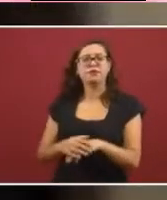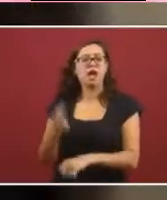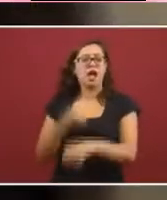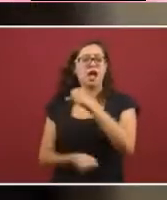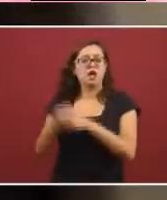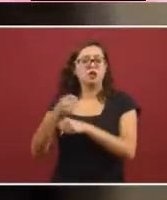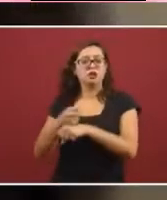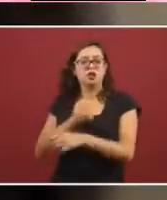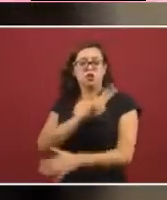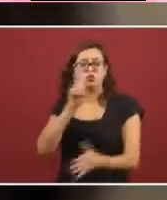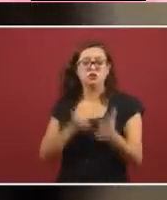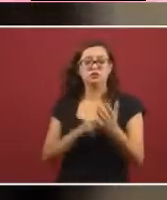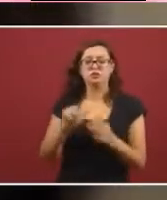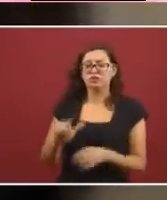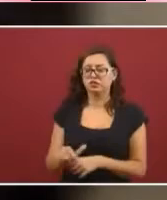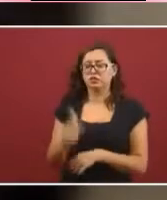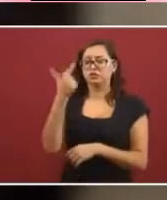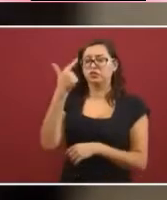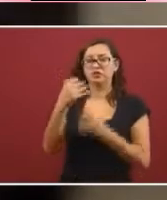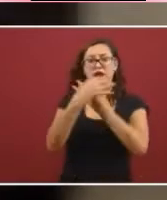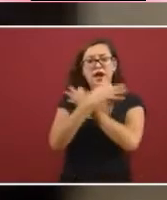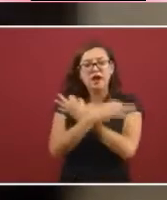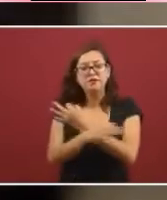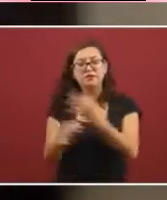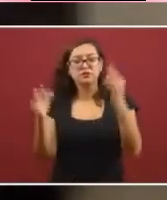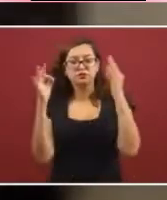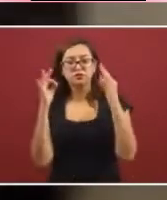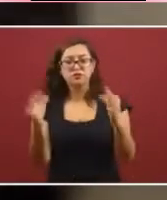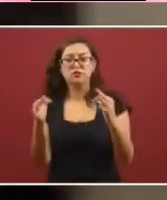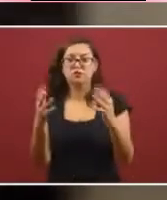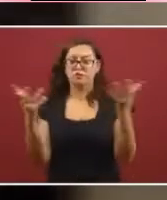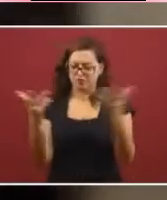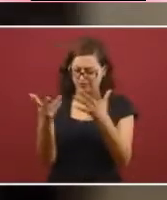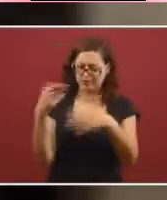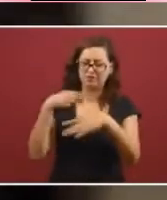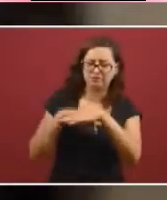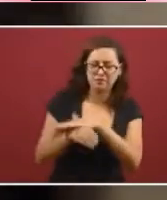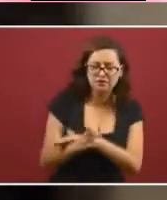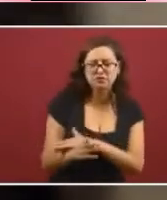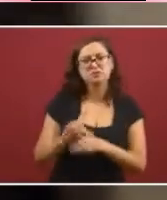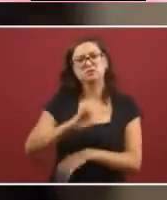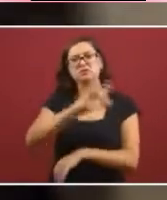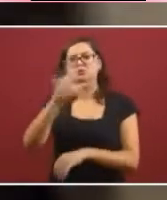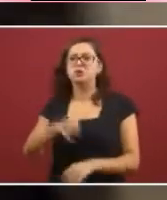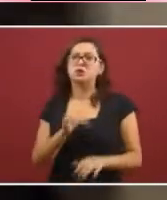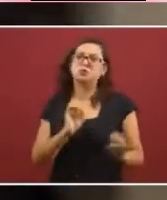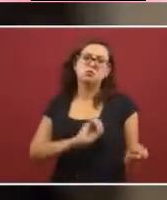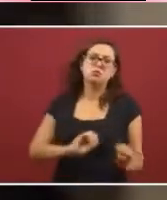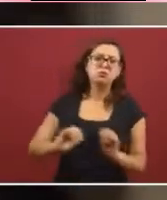2012, Peña Nieto stopped the works for 18 months,